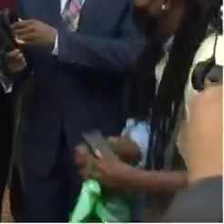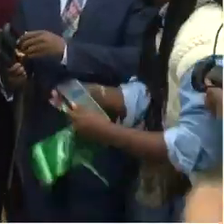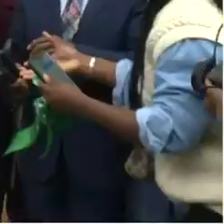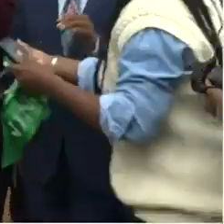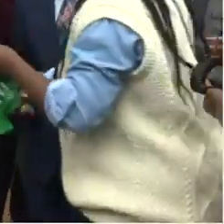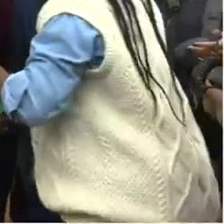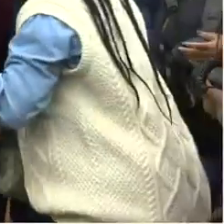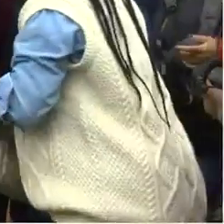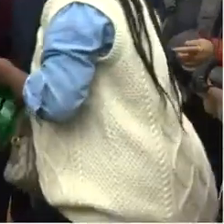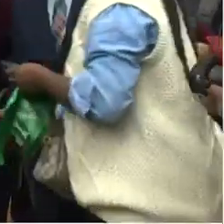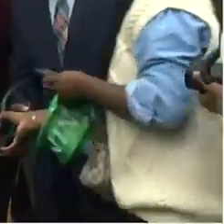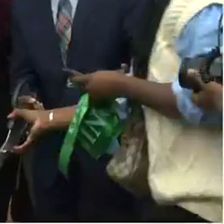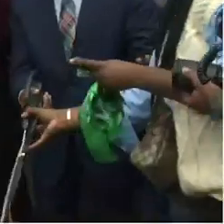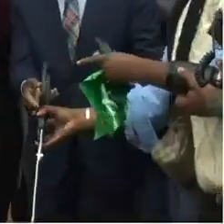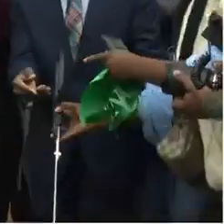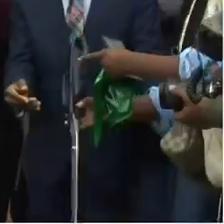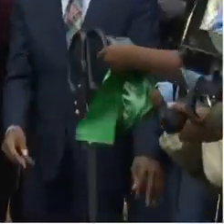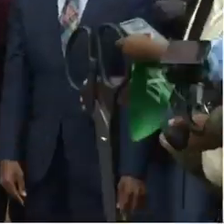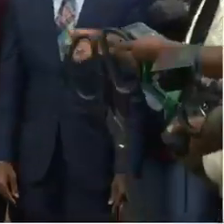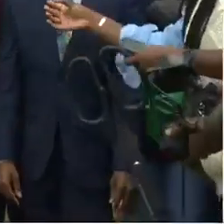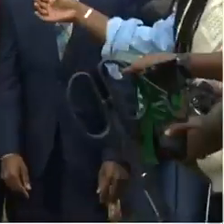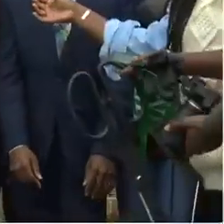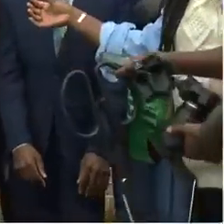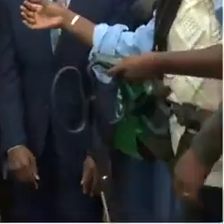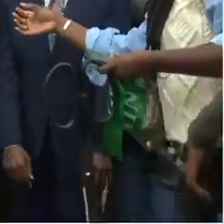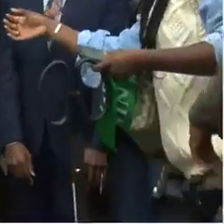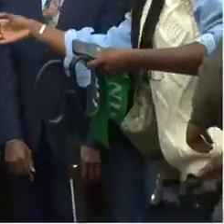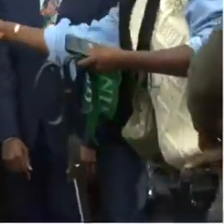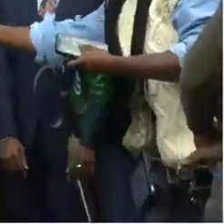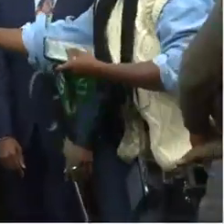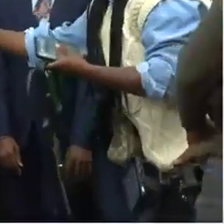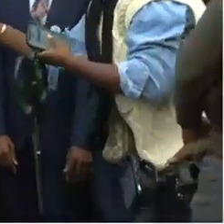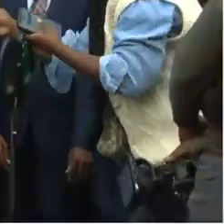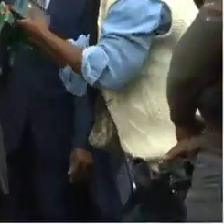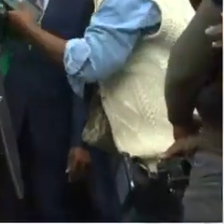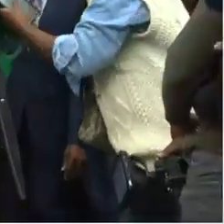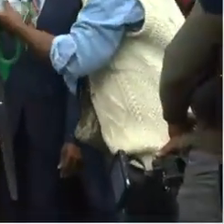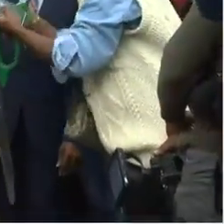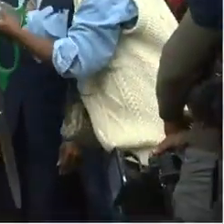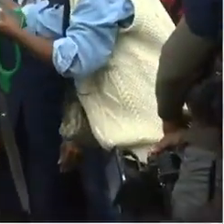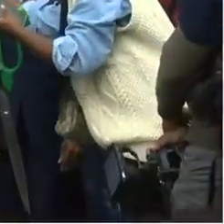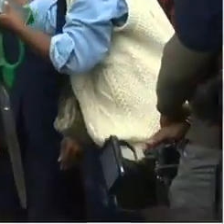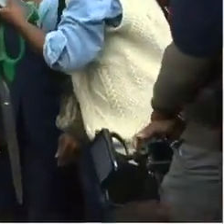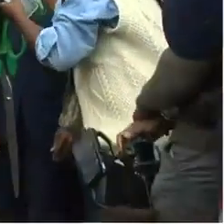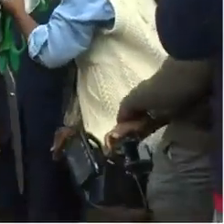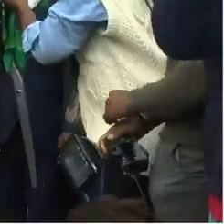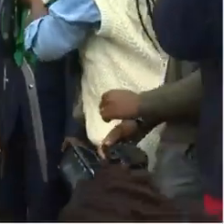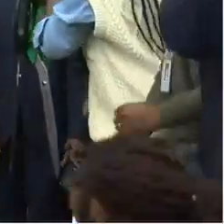She said Q&A after the cut the ribbon, so